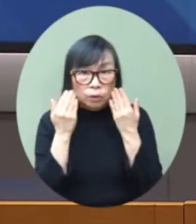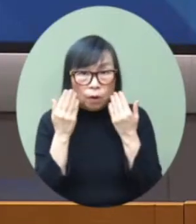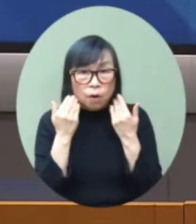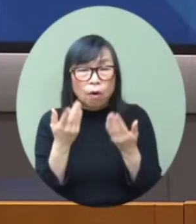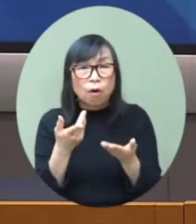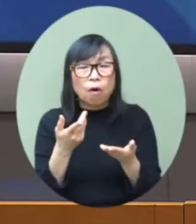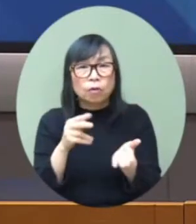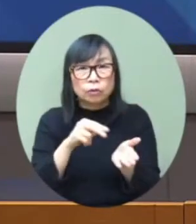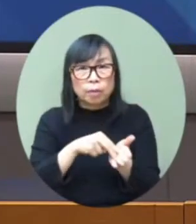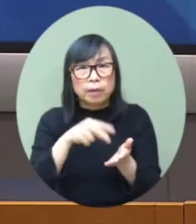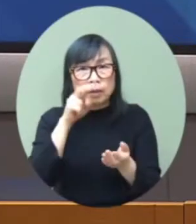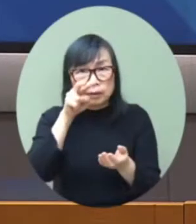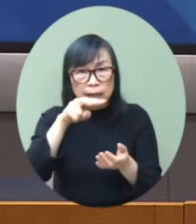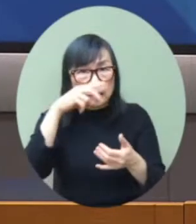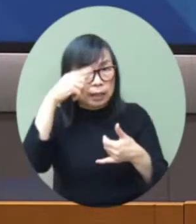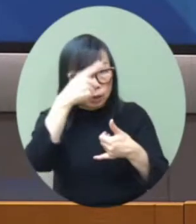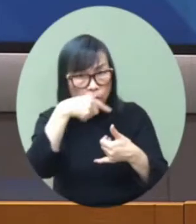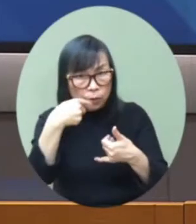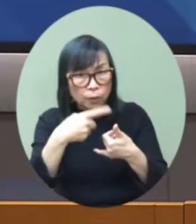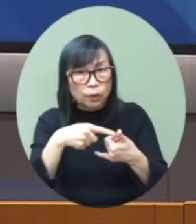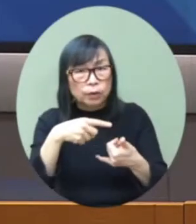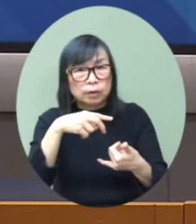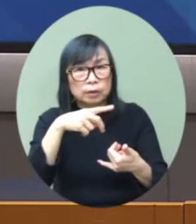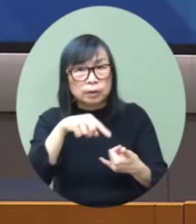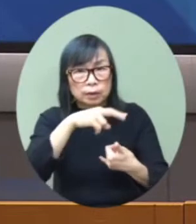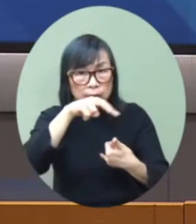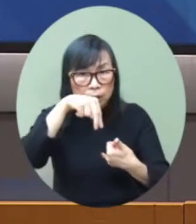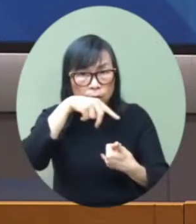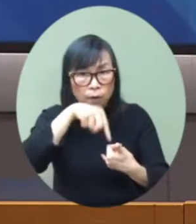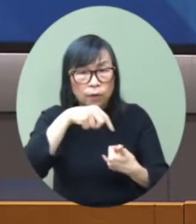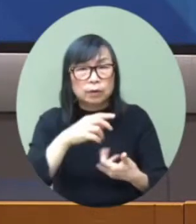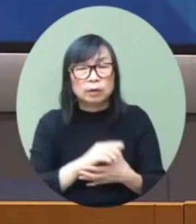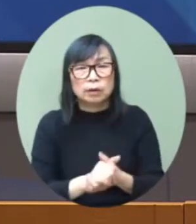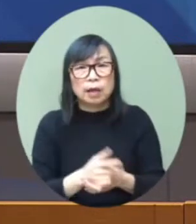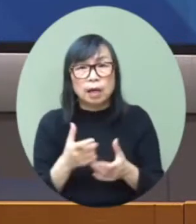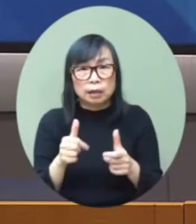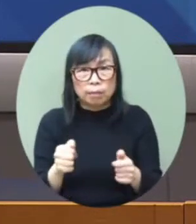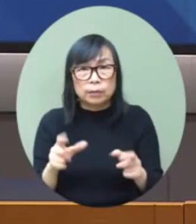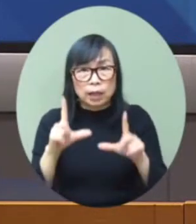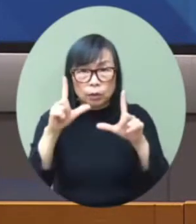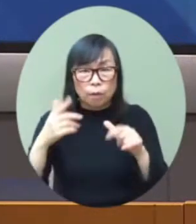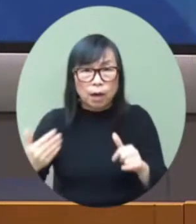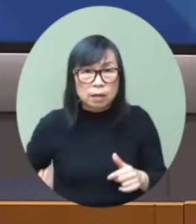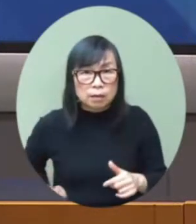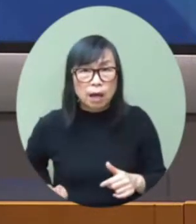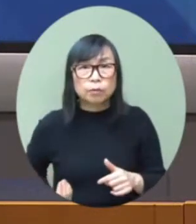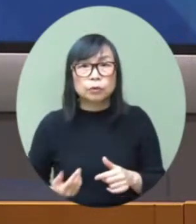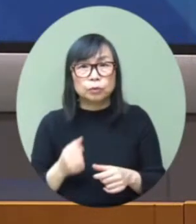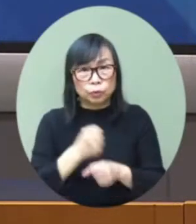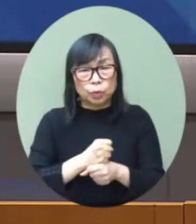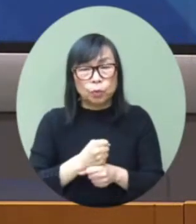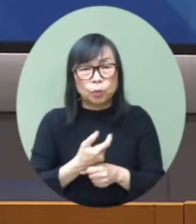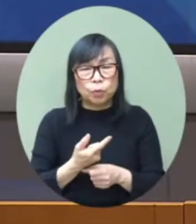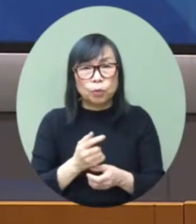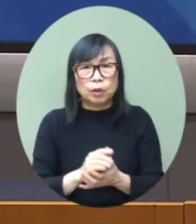available for funeral services providers to handle the